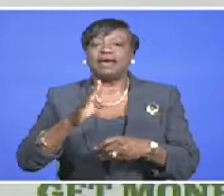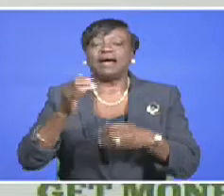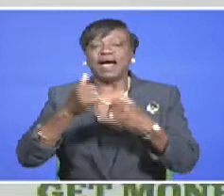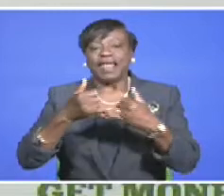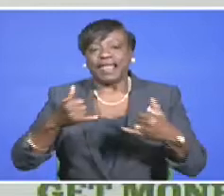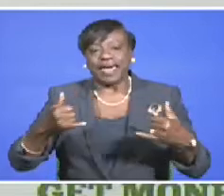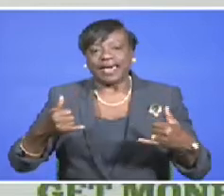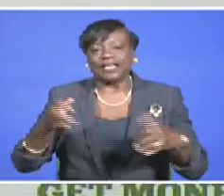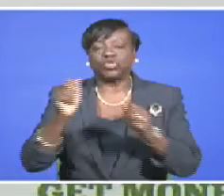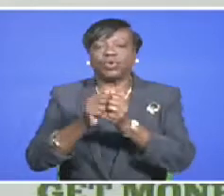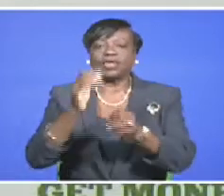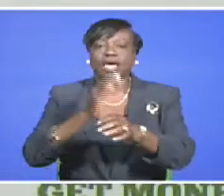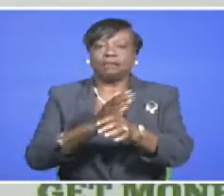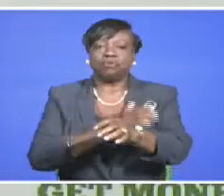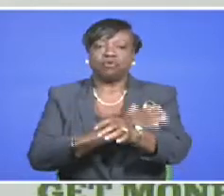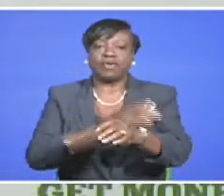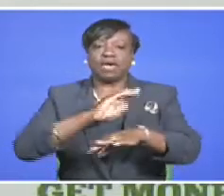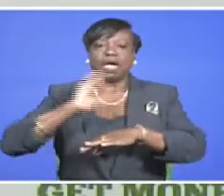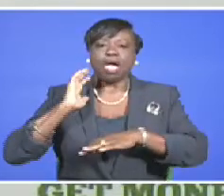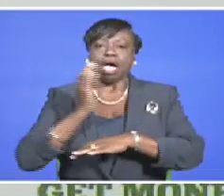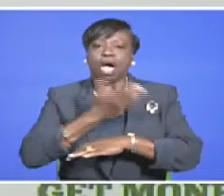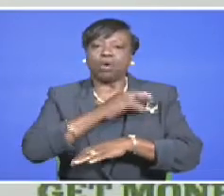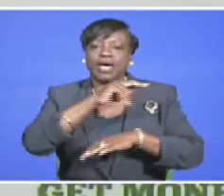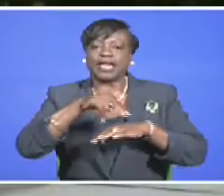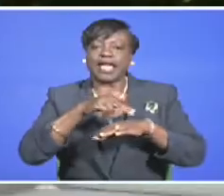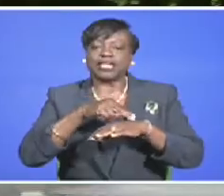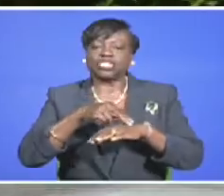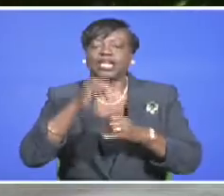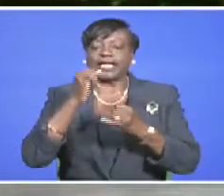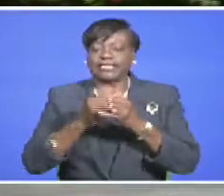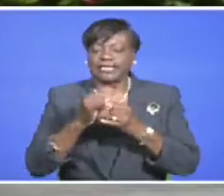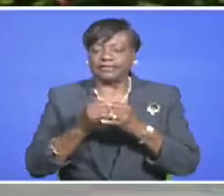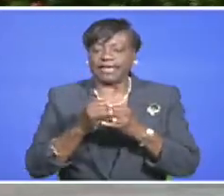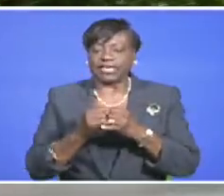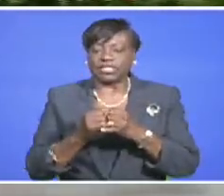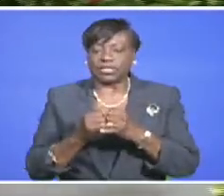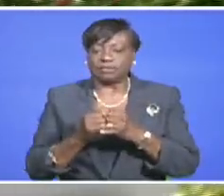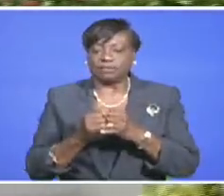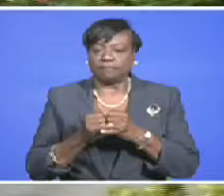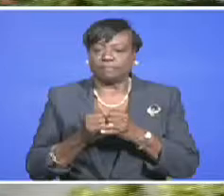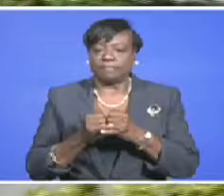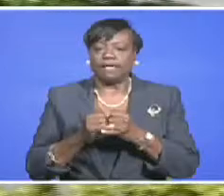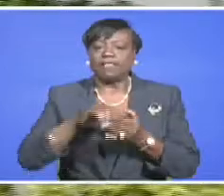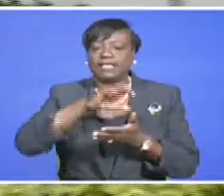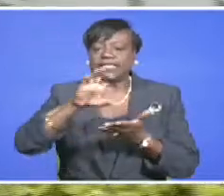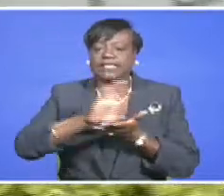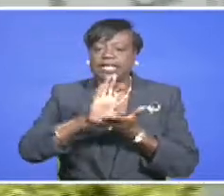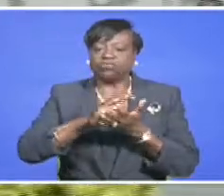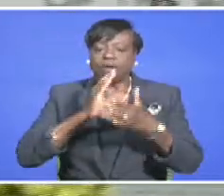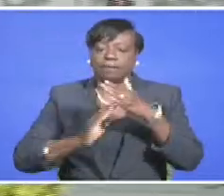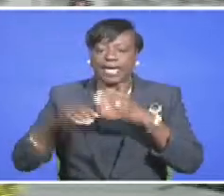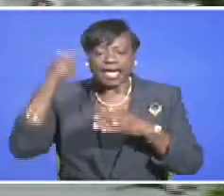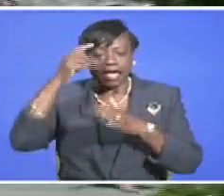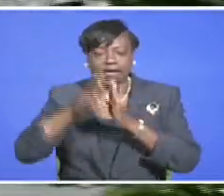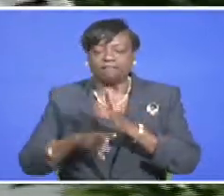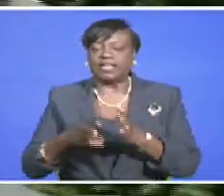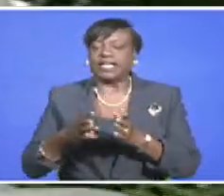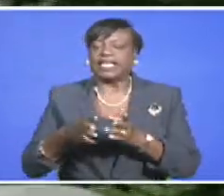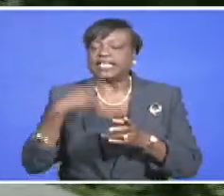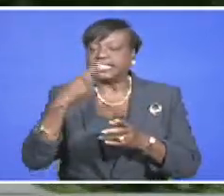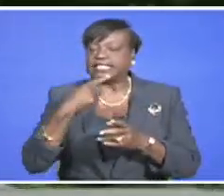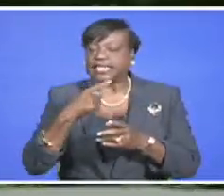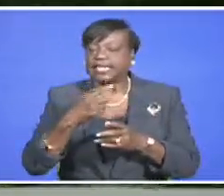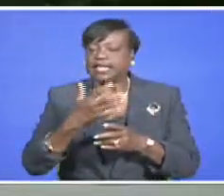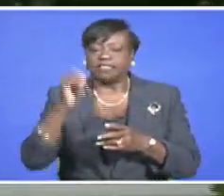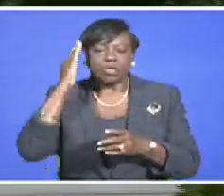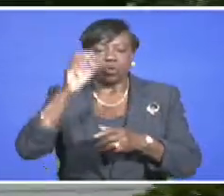with improving our national identification infrastructure. The central bank governor says with this platform, the plan is to also